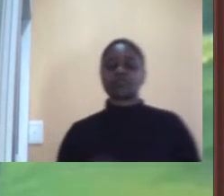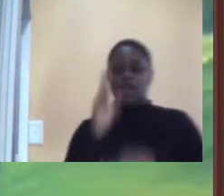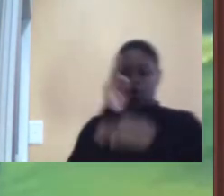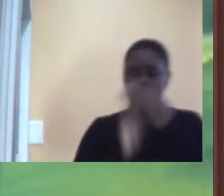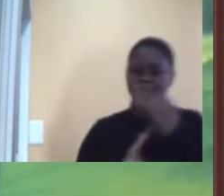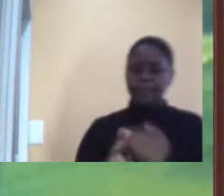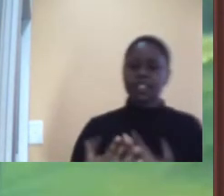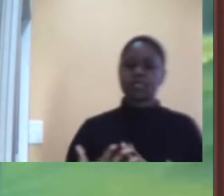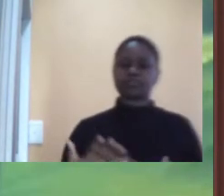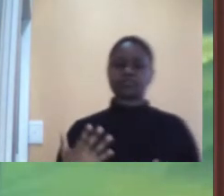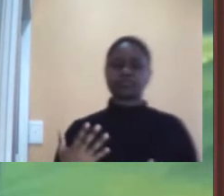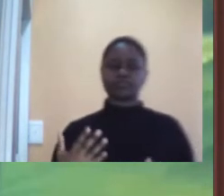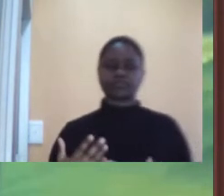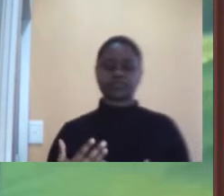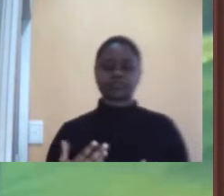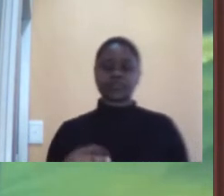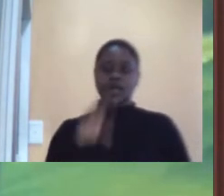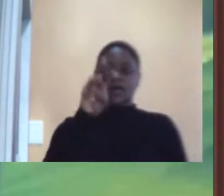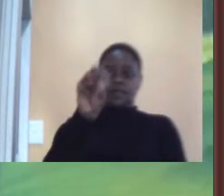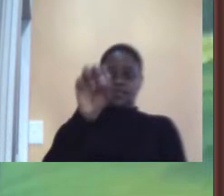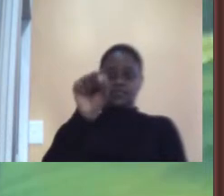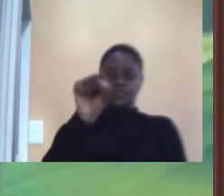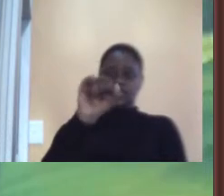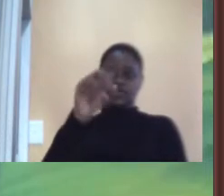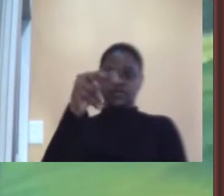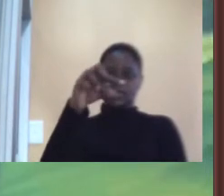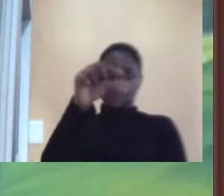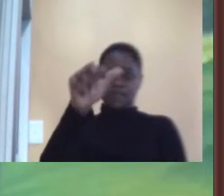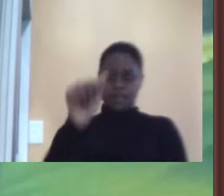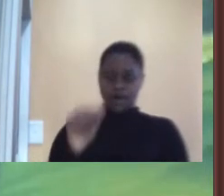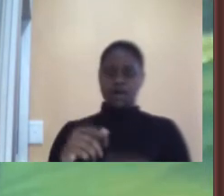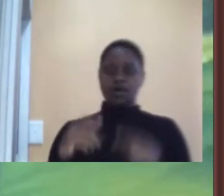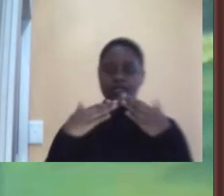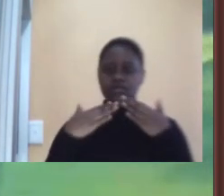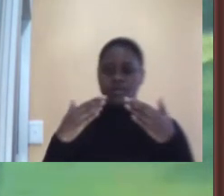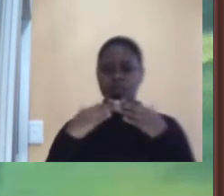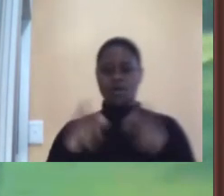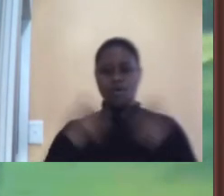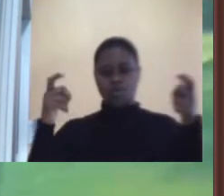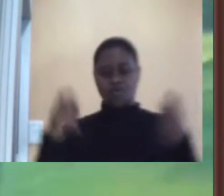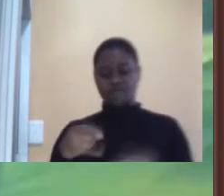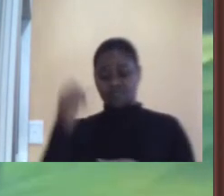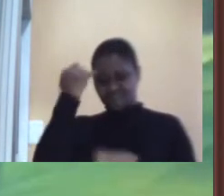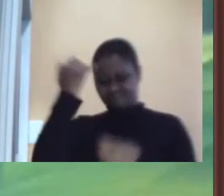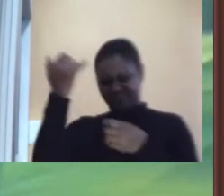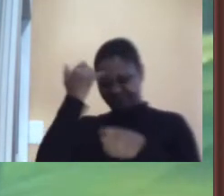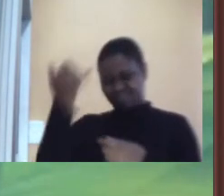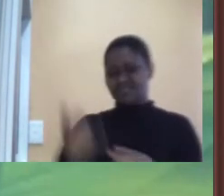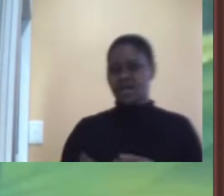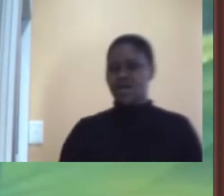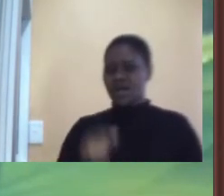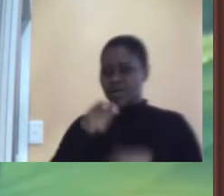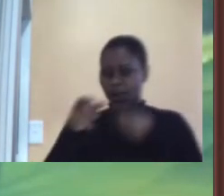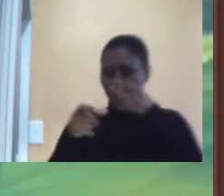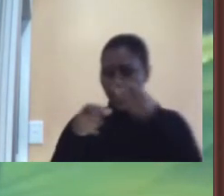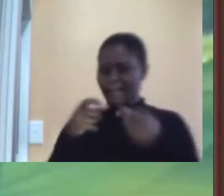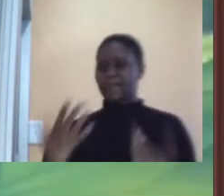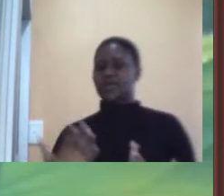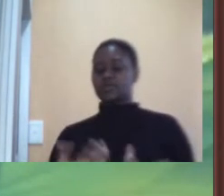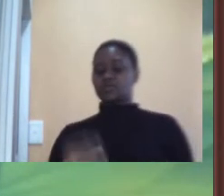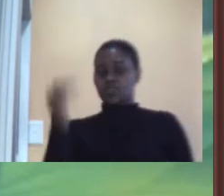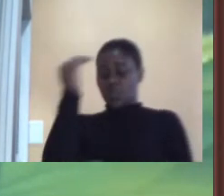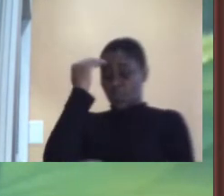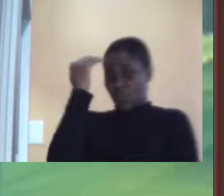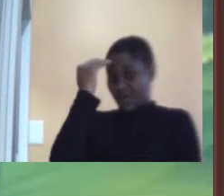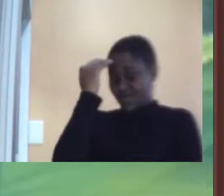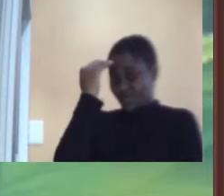Honorable Msimanga Siyabonga, thank you very much for the contribution. We know that you have been